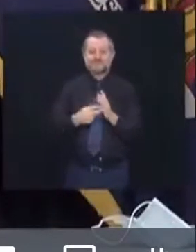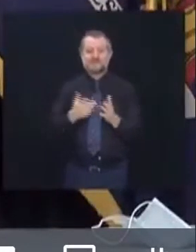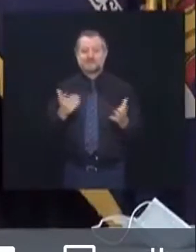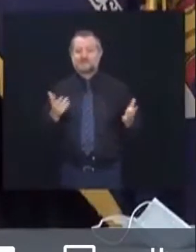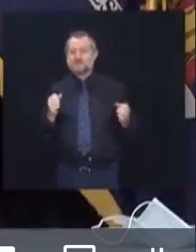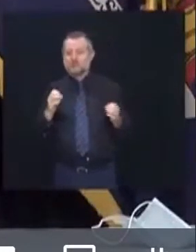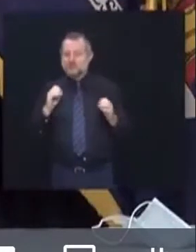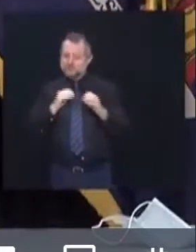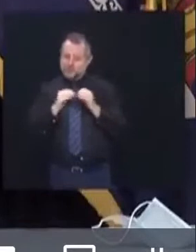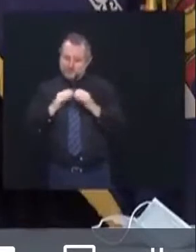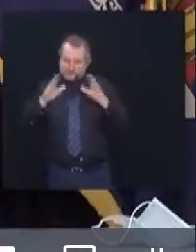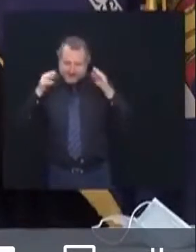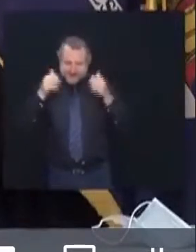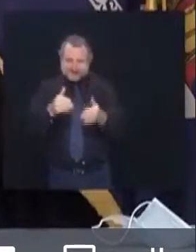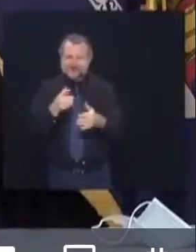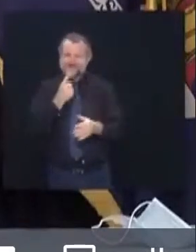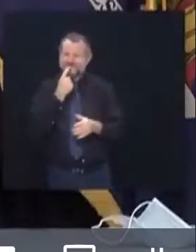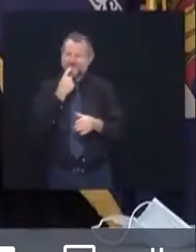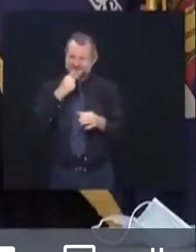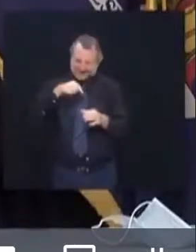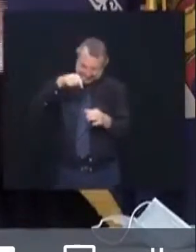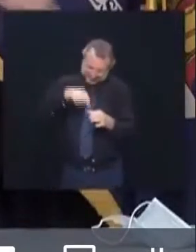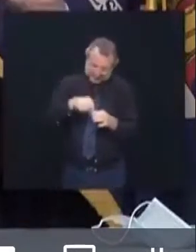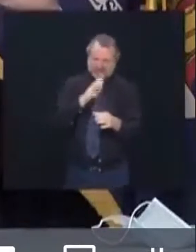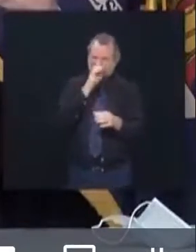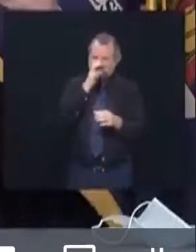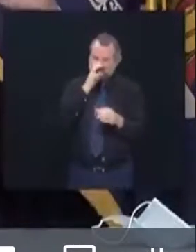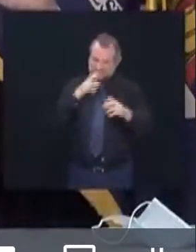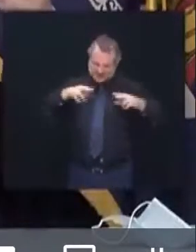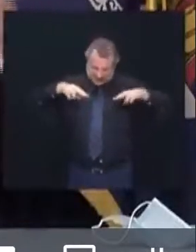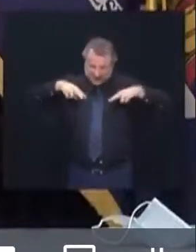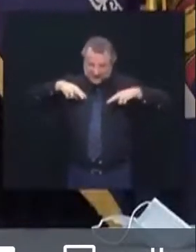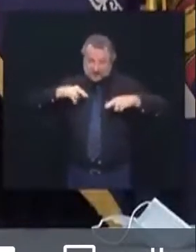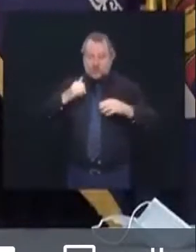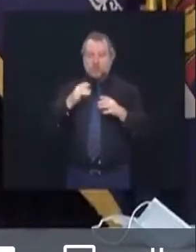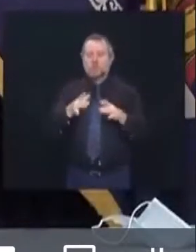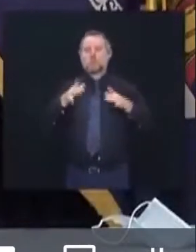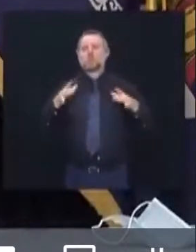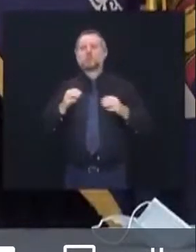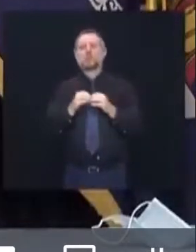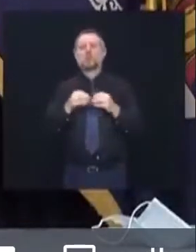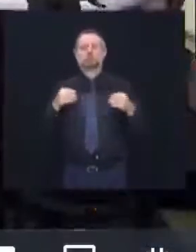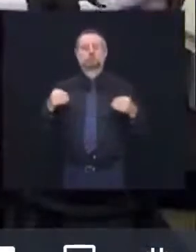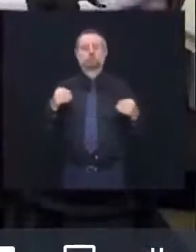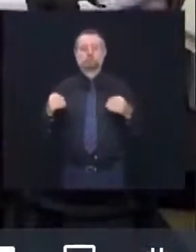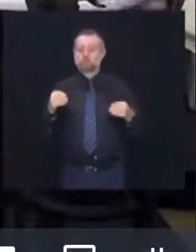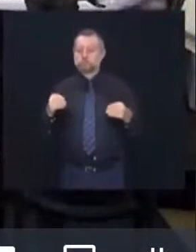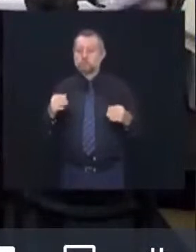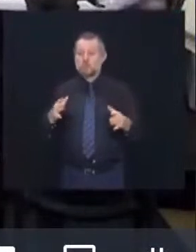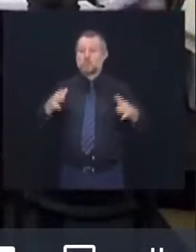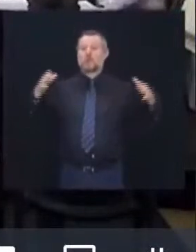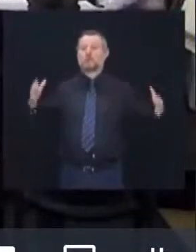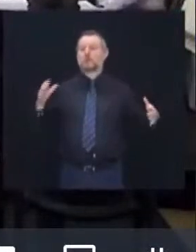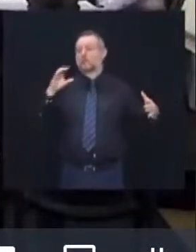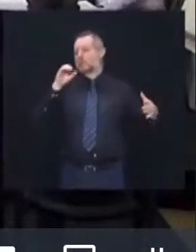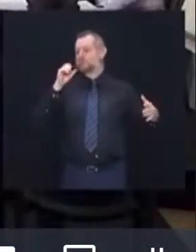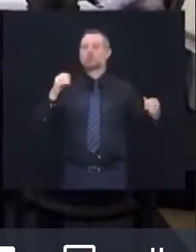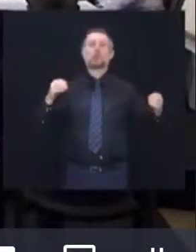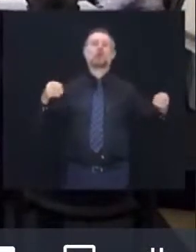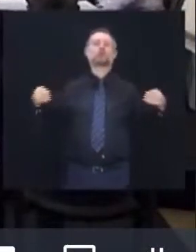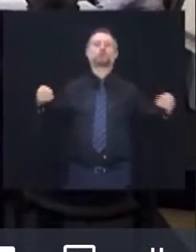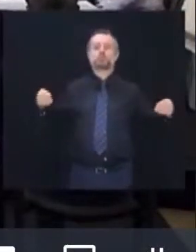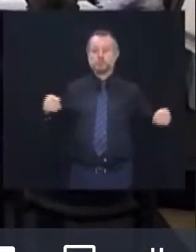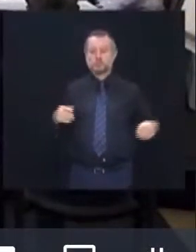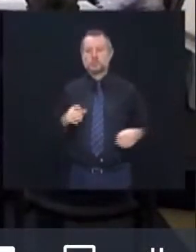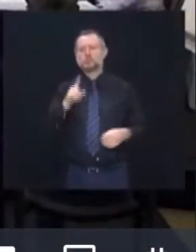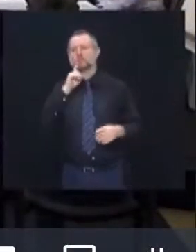intense restrictions, somewhat less. So what, in terms of like testing and getting